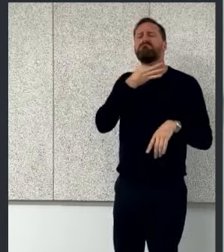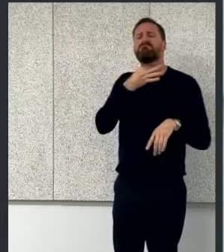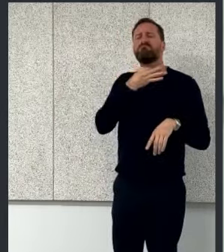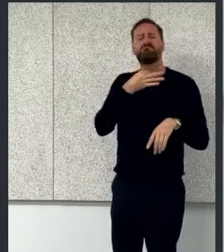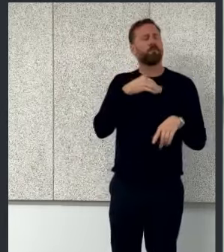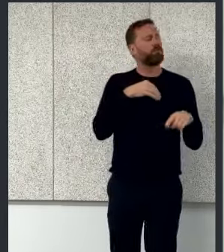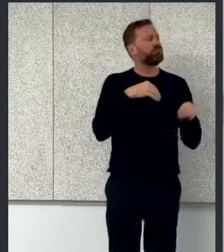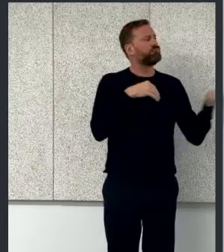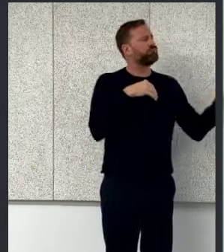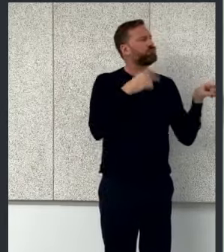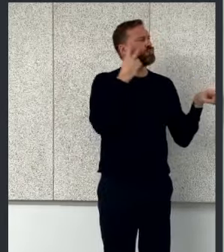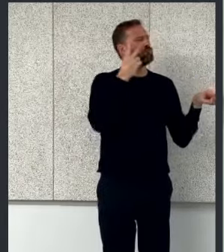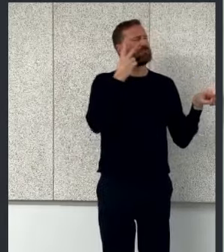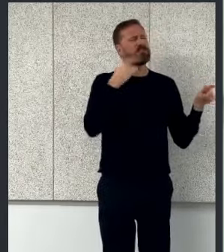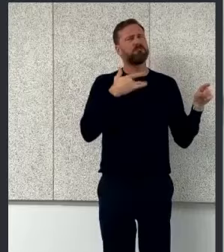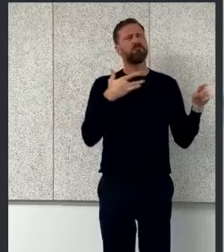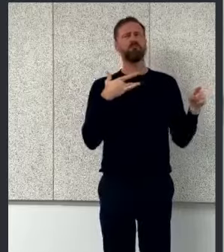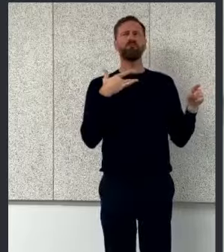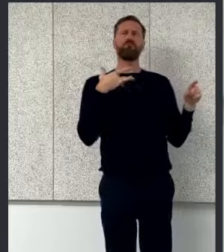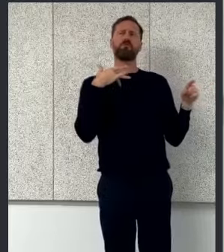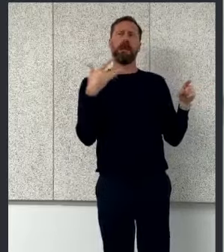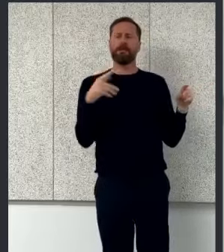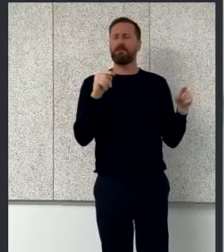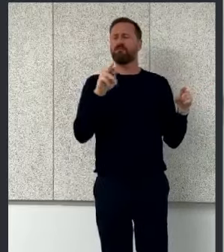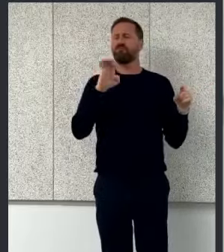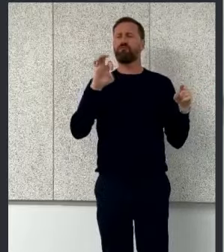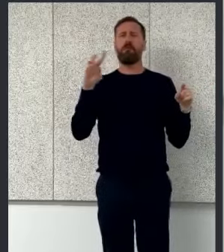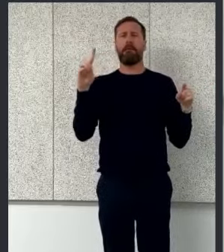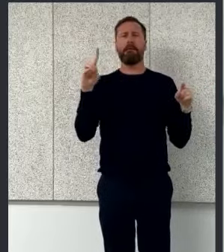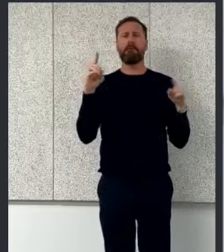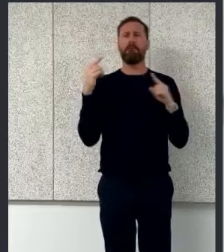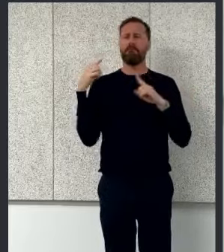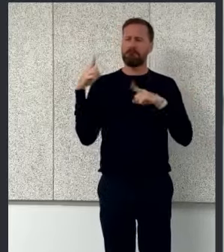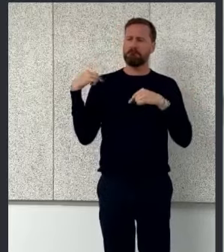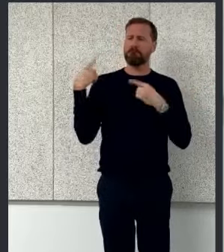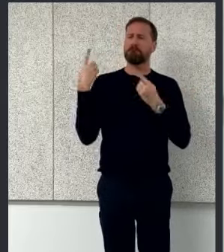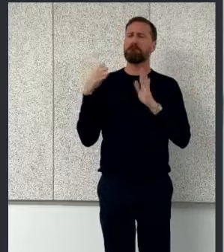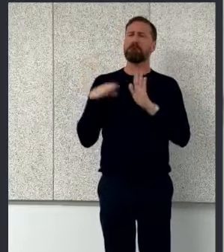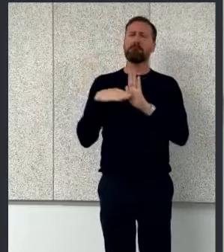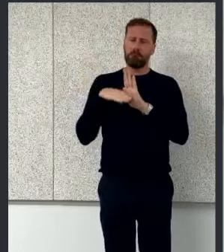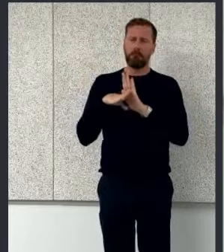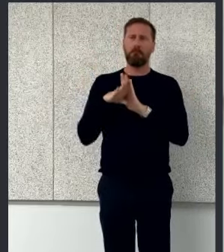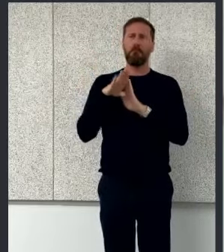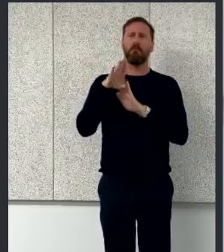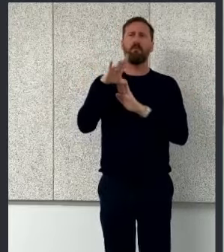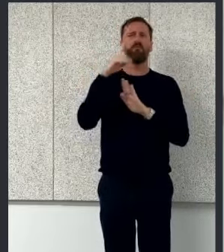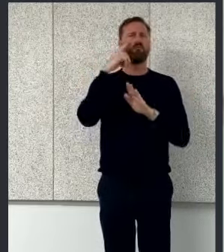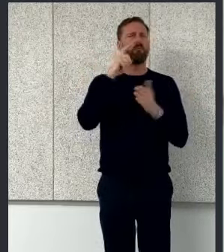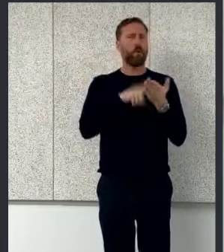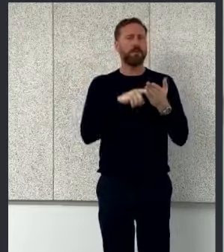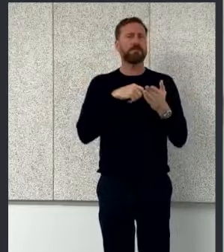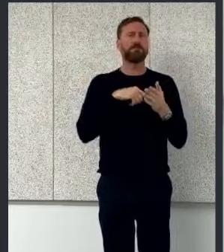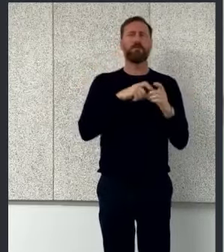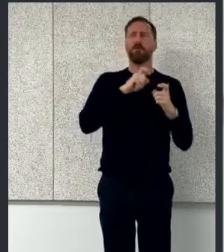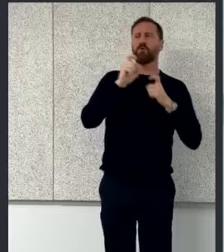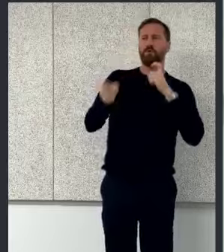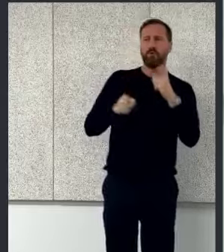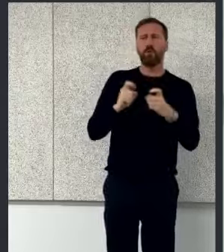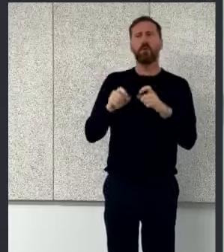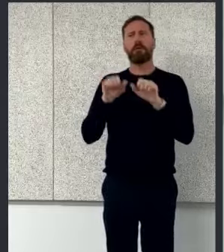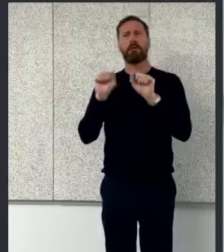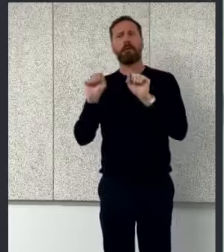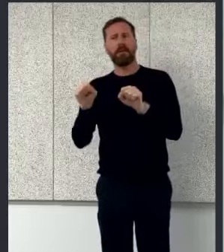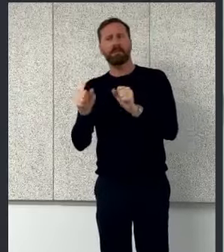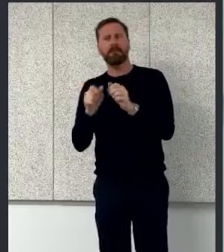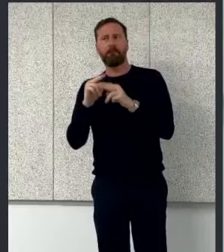seeing on sort of the trend level of how general operating support, project funding, capacity building, and other sort of, you know,